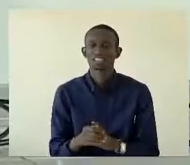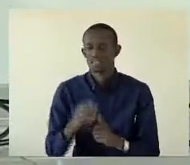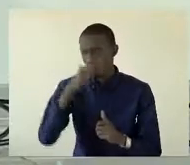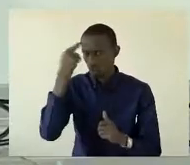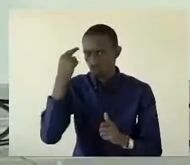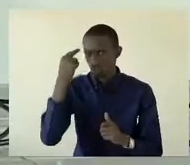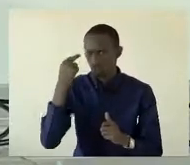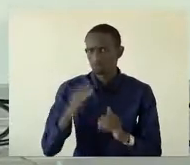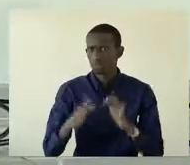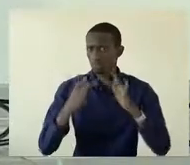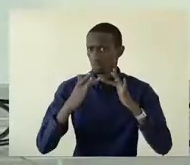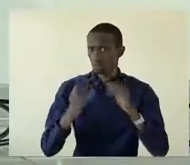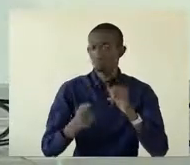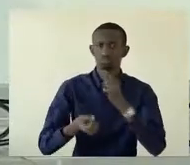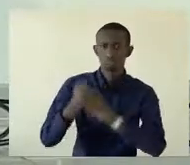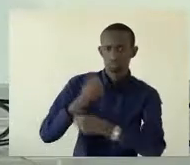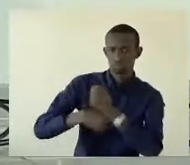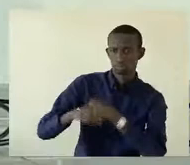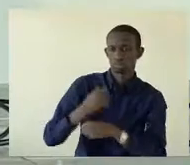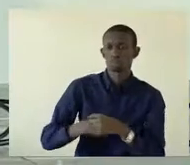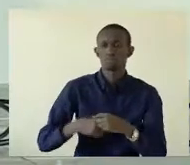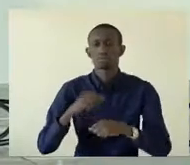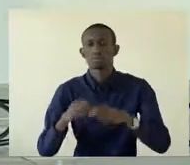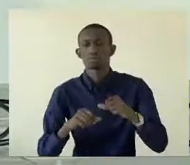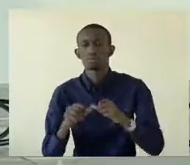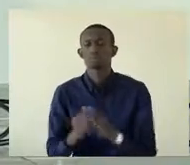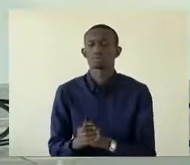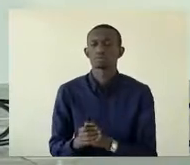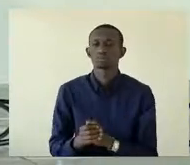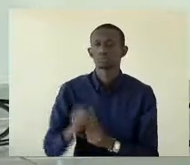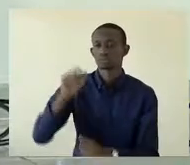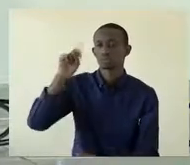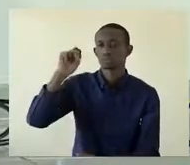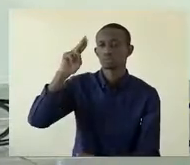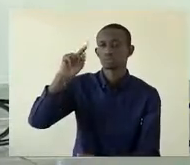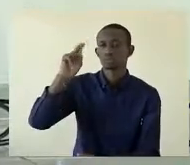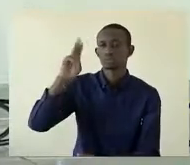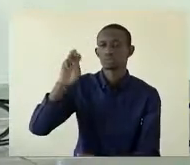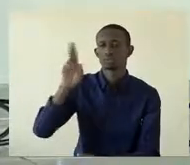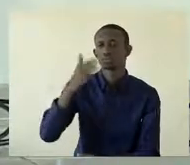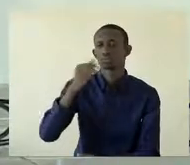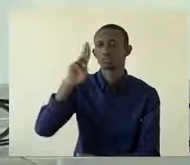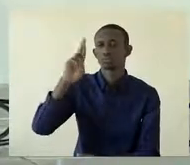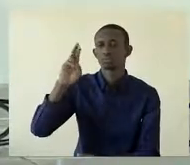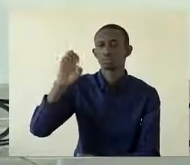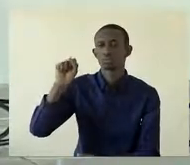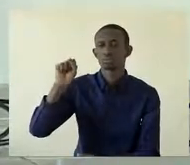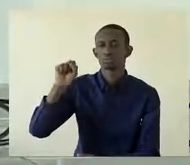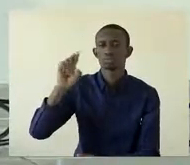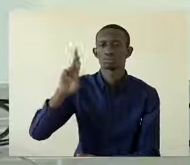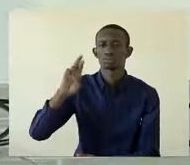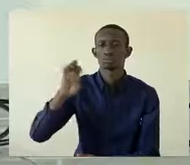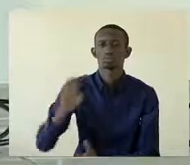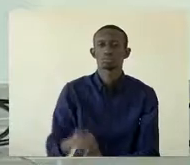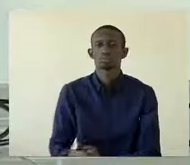activity. Again, about natural resources. You've always had things to do with links, a connection to